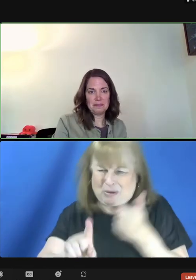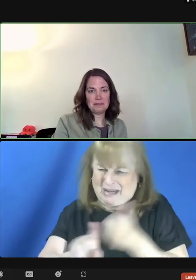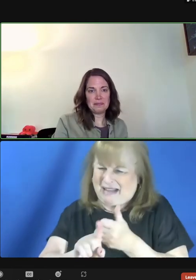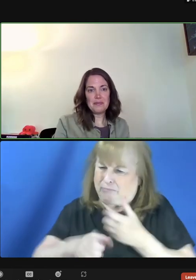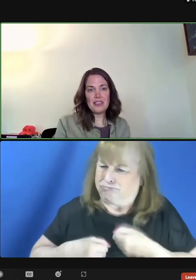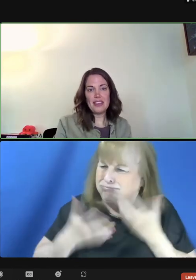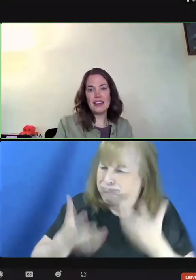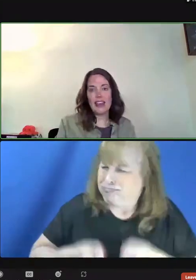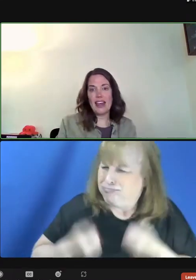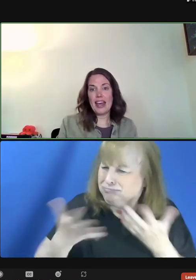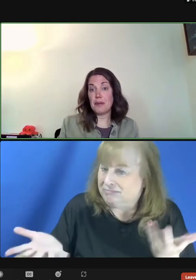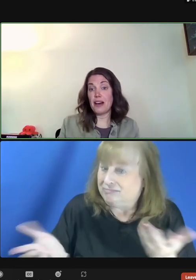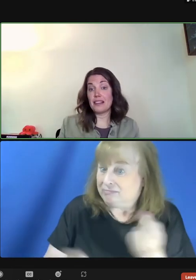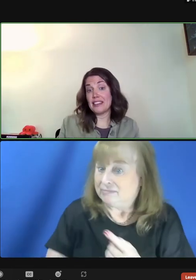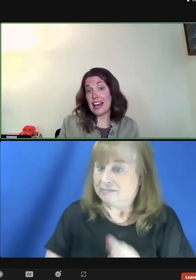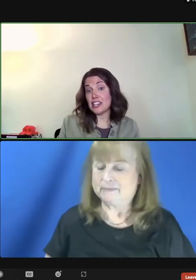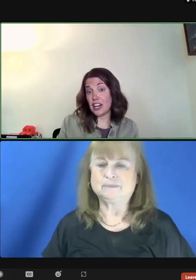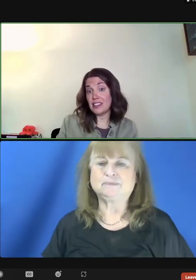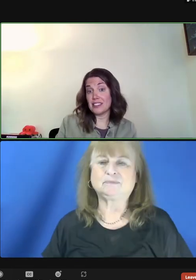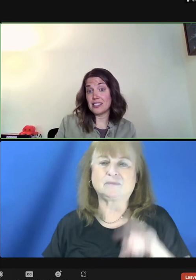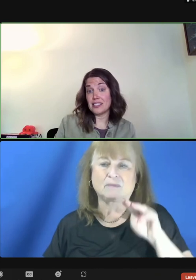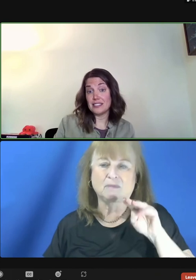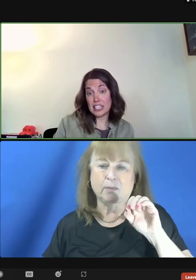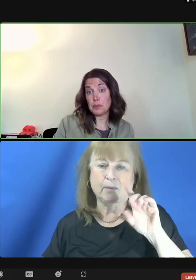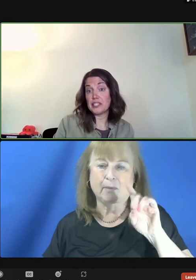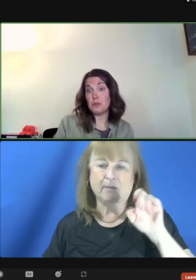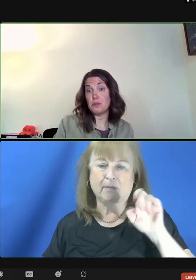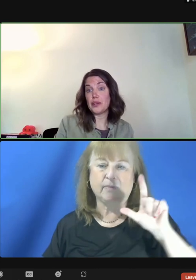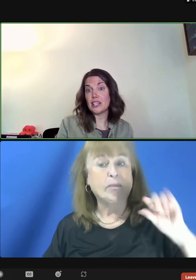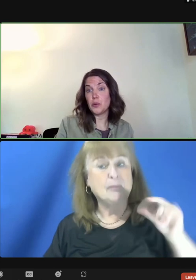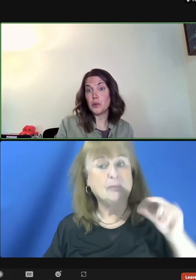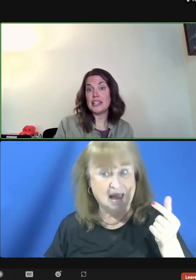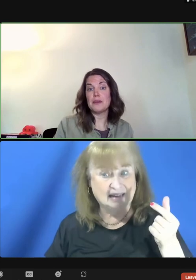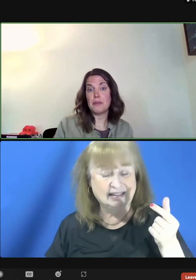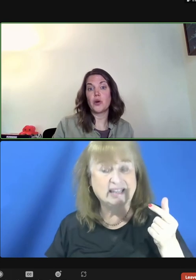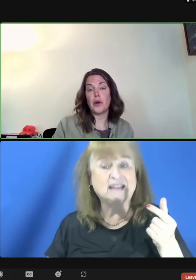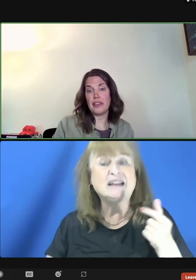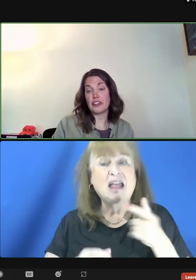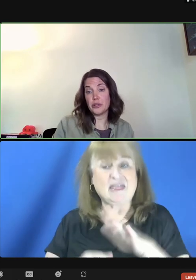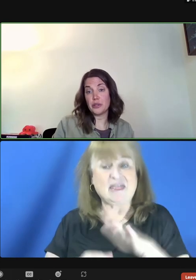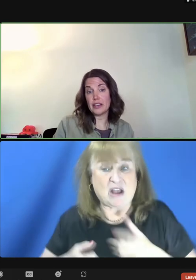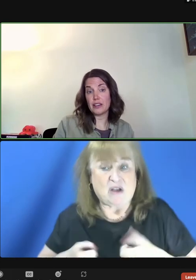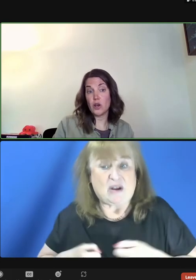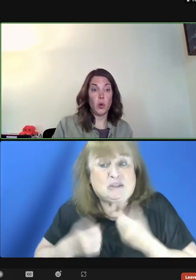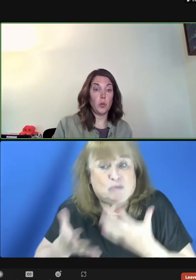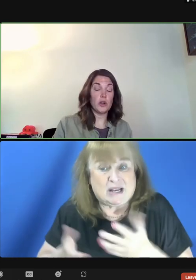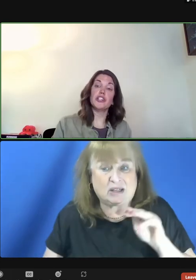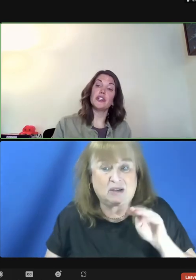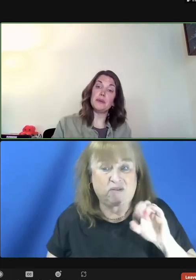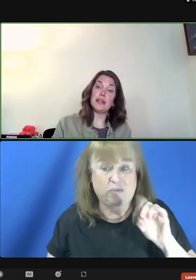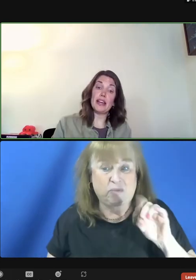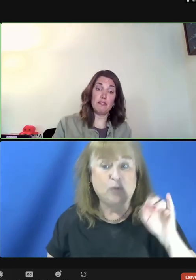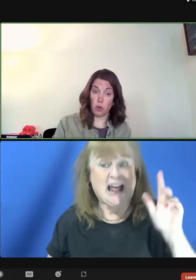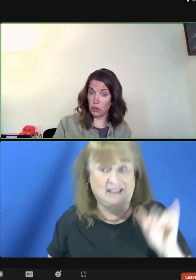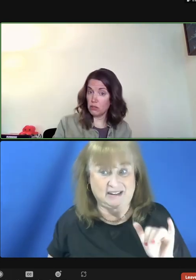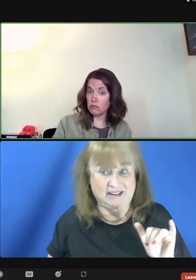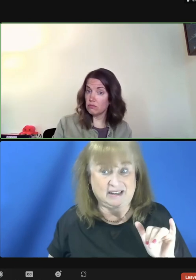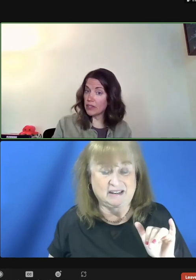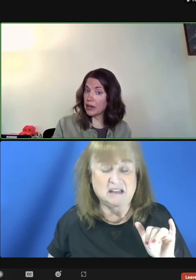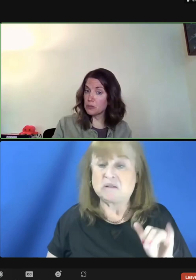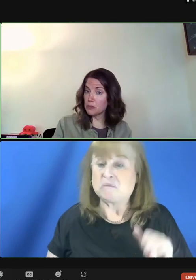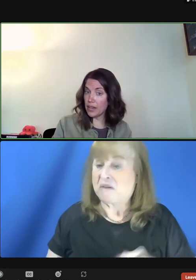themselves. And modeling that child's expressive modality. We need to model what they are using, which could be